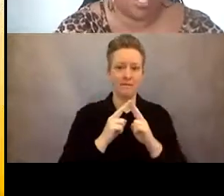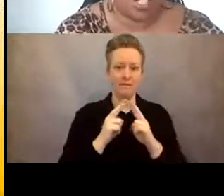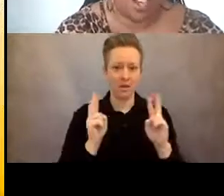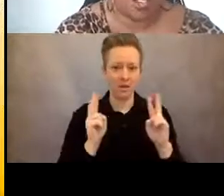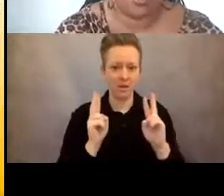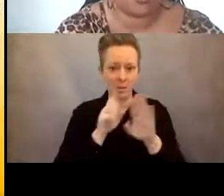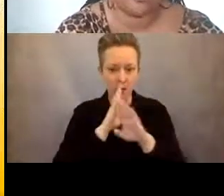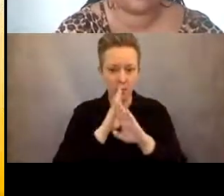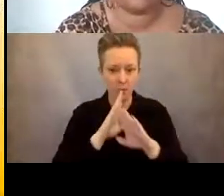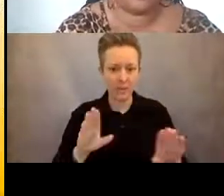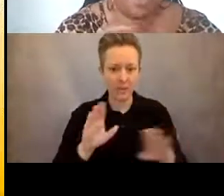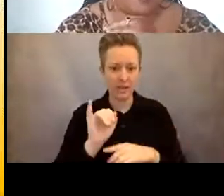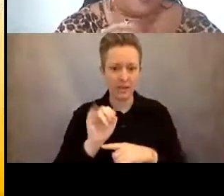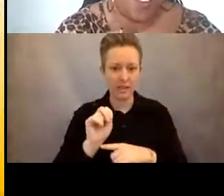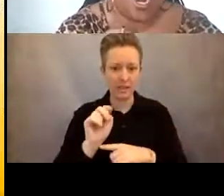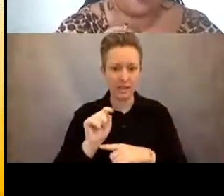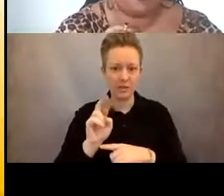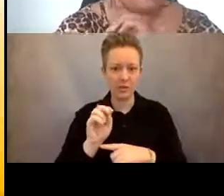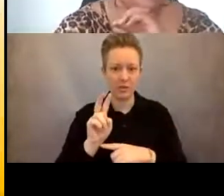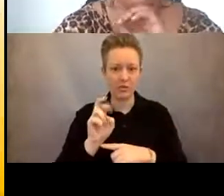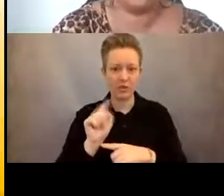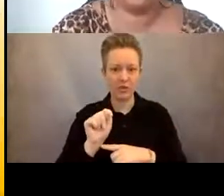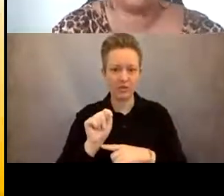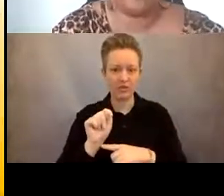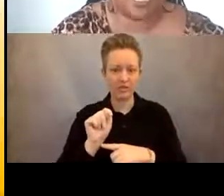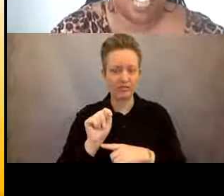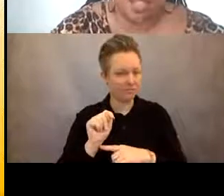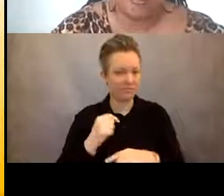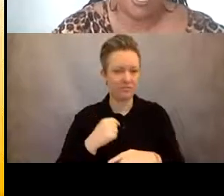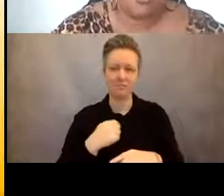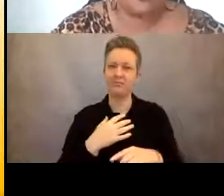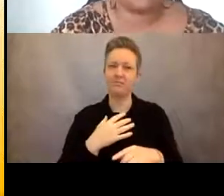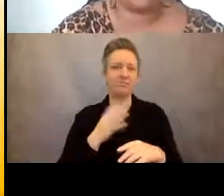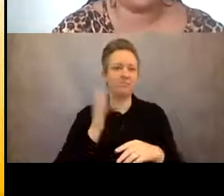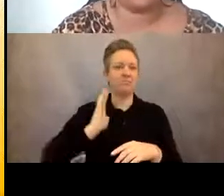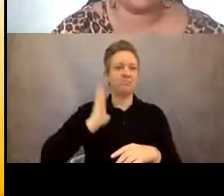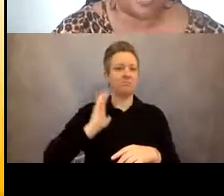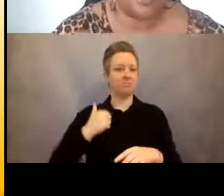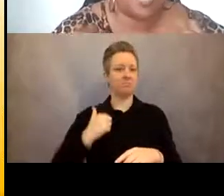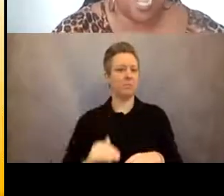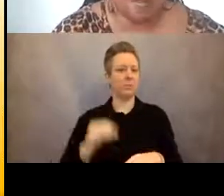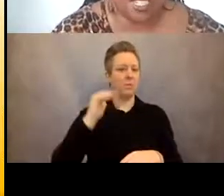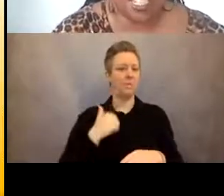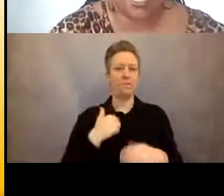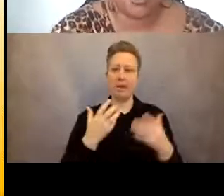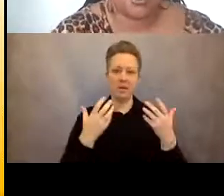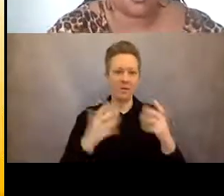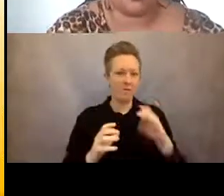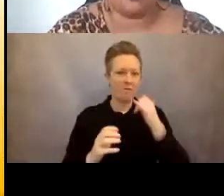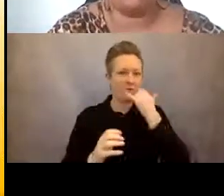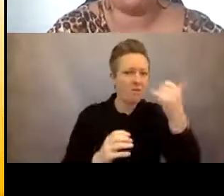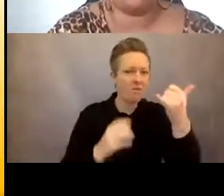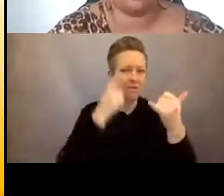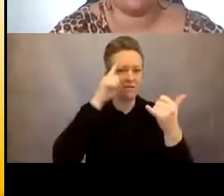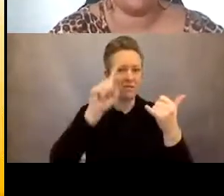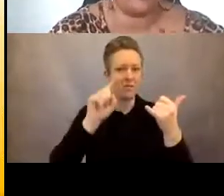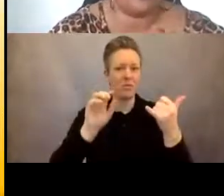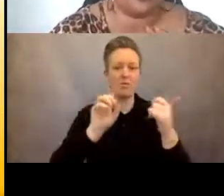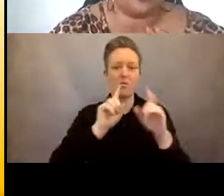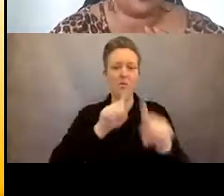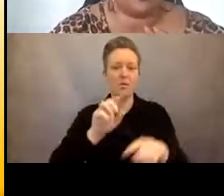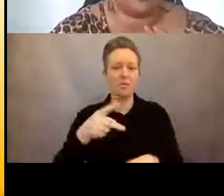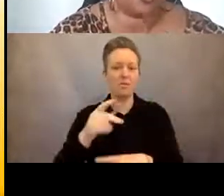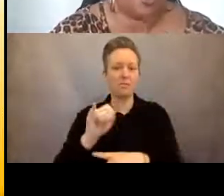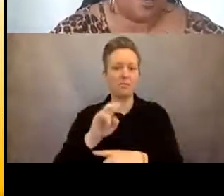didn't want to have to talk to a stranger. Like I was very, and I'm still very shy. So exact opposites. So we